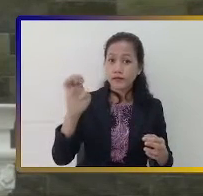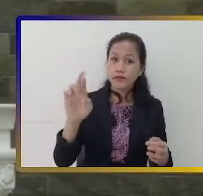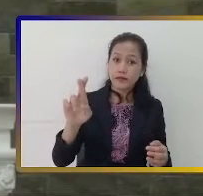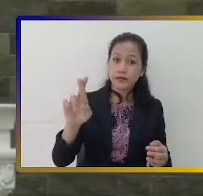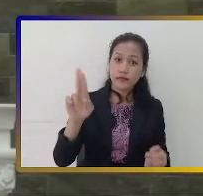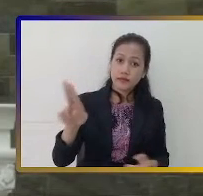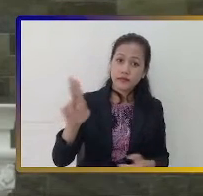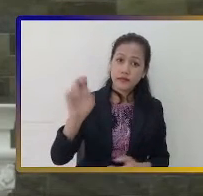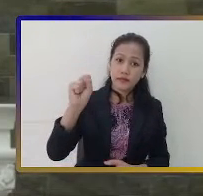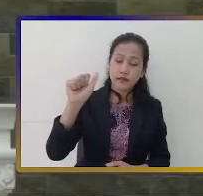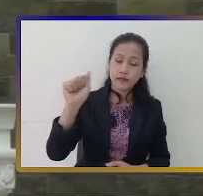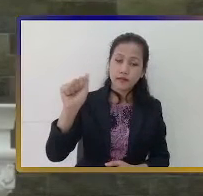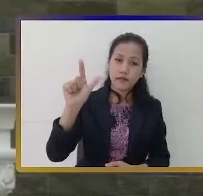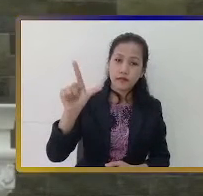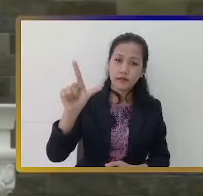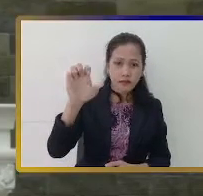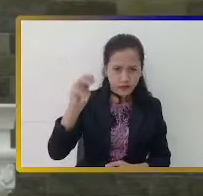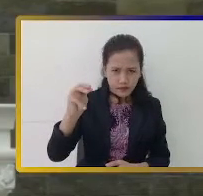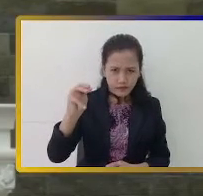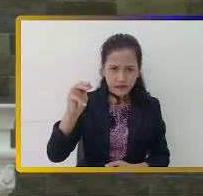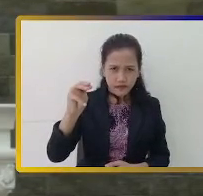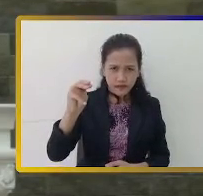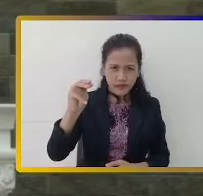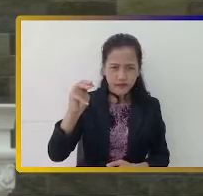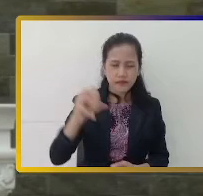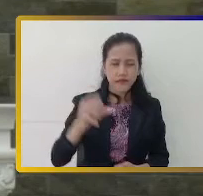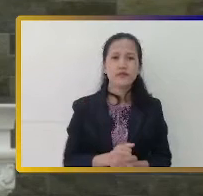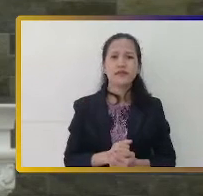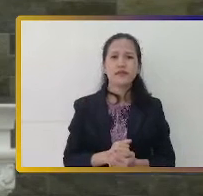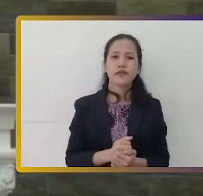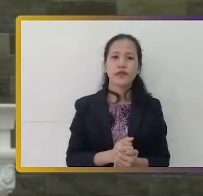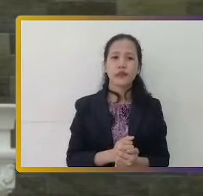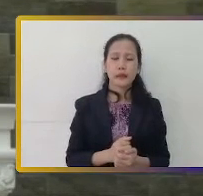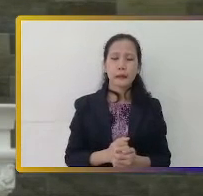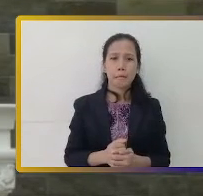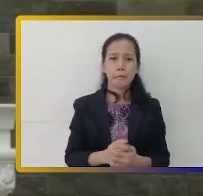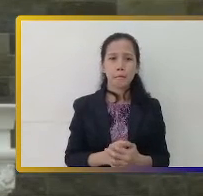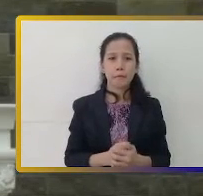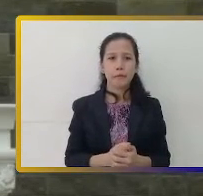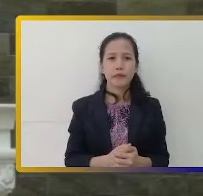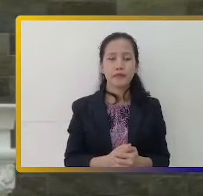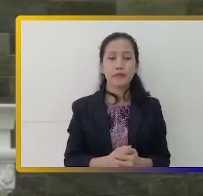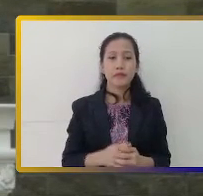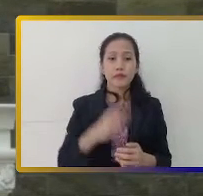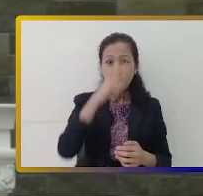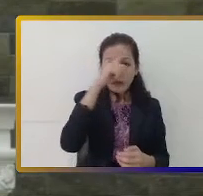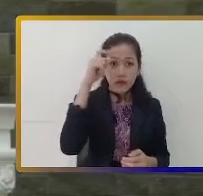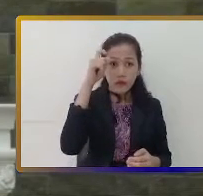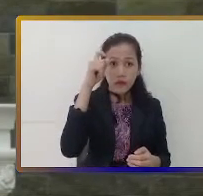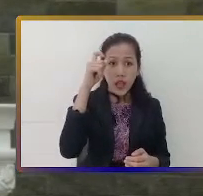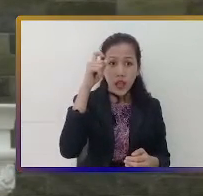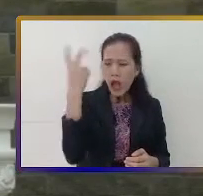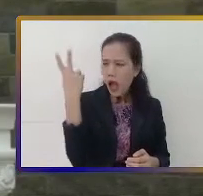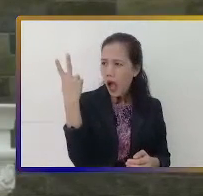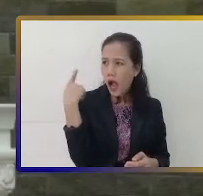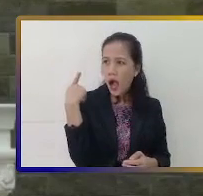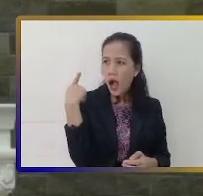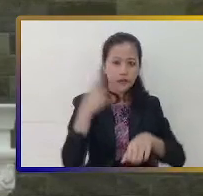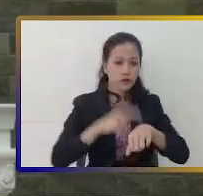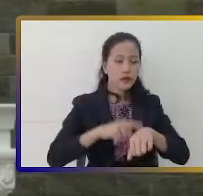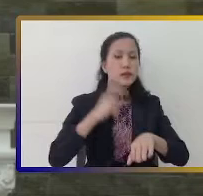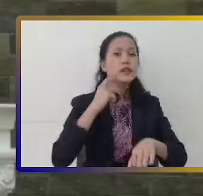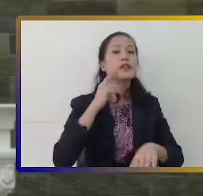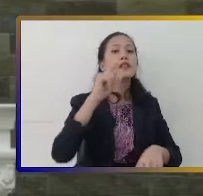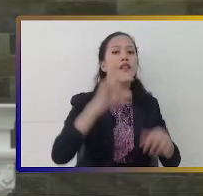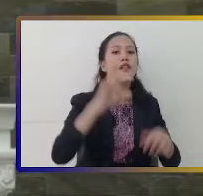Why should they weep for themselves and why should they weep for their families? Because darating yung panahon na sinabi ng Panginoon